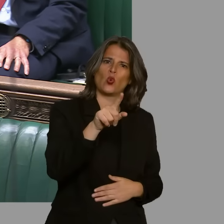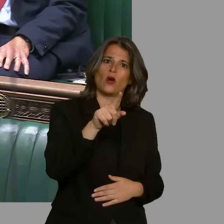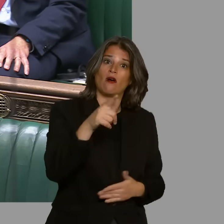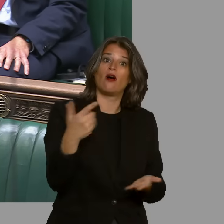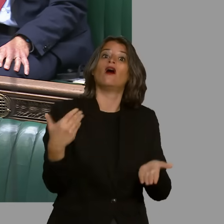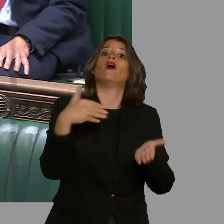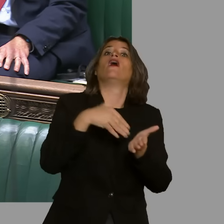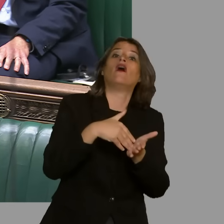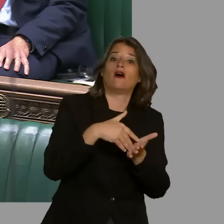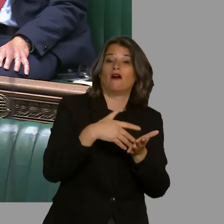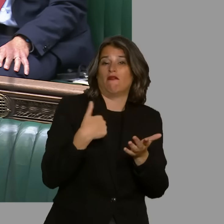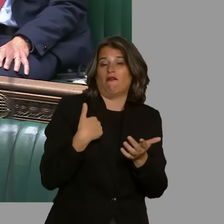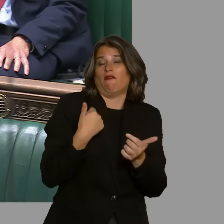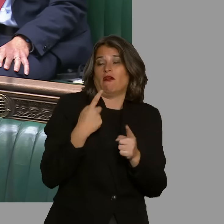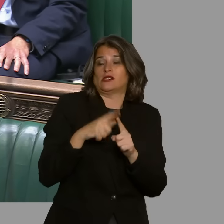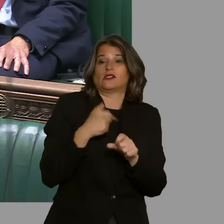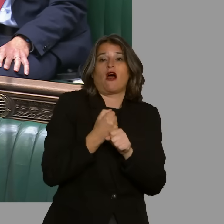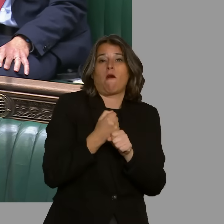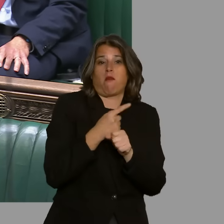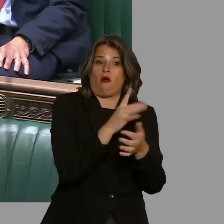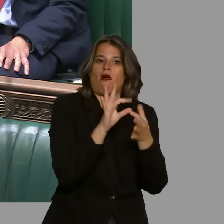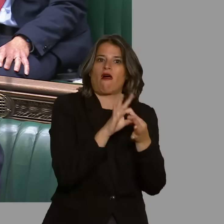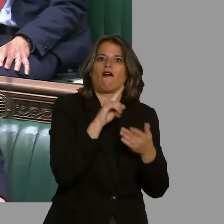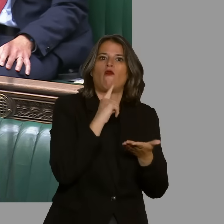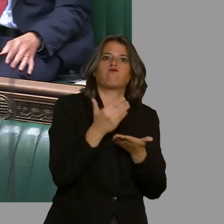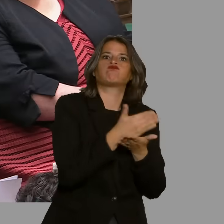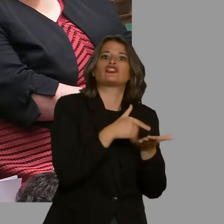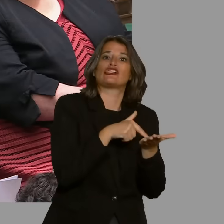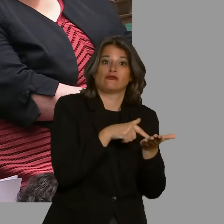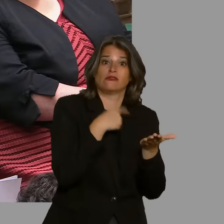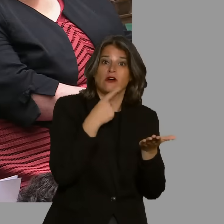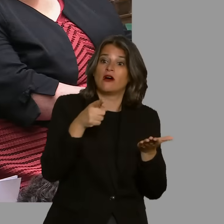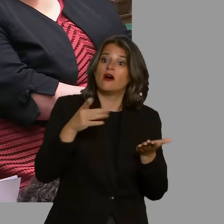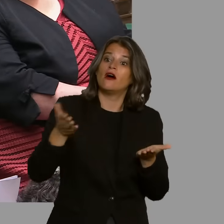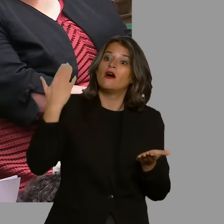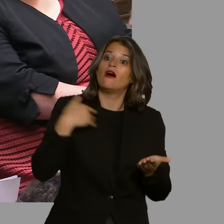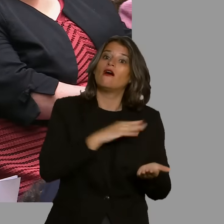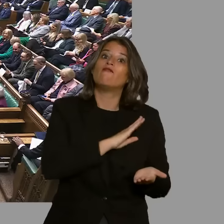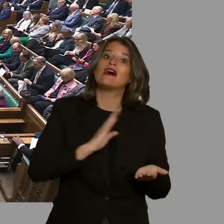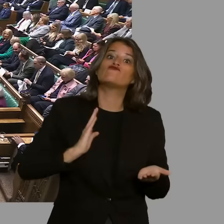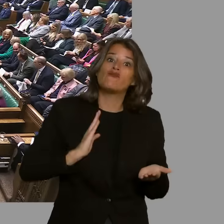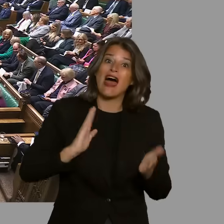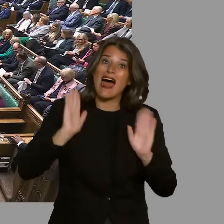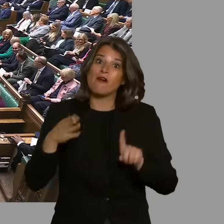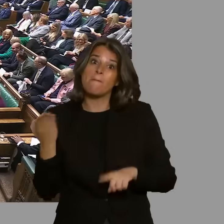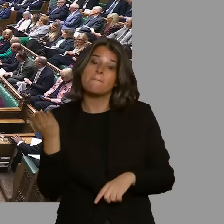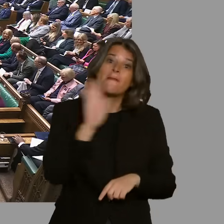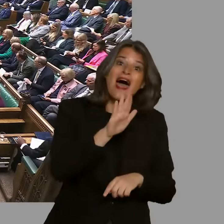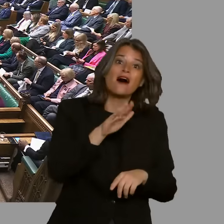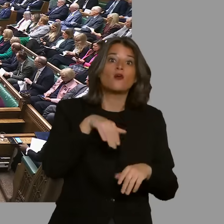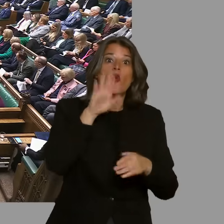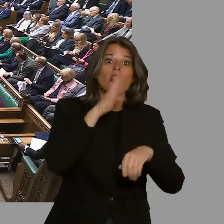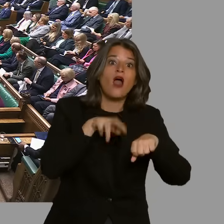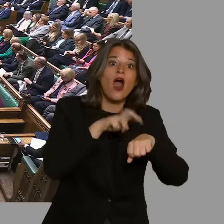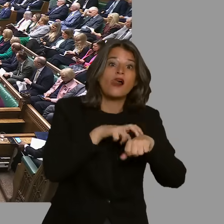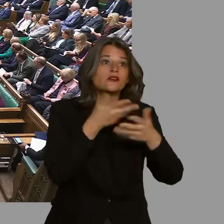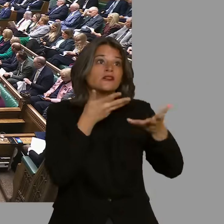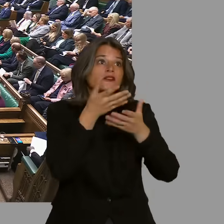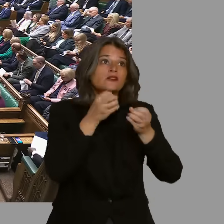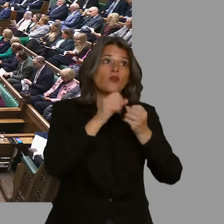something that was put to us by veterans in the discussions that we had. We are legislating for it in the bill. Secretary of State Alex Blackman.